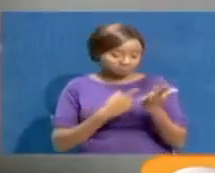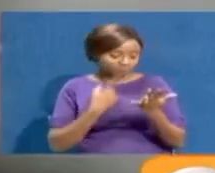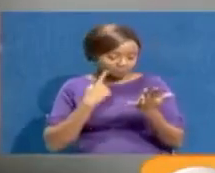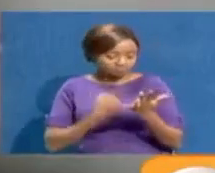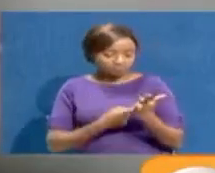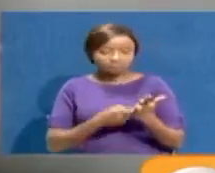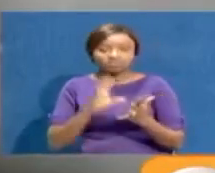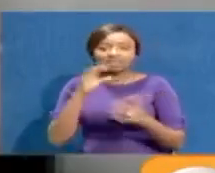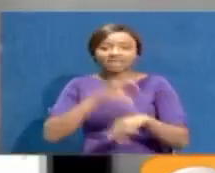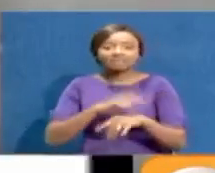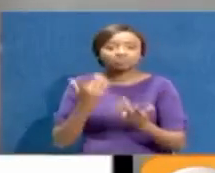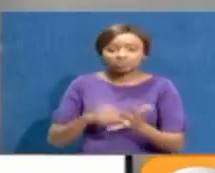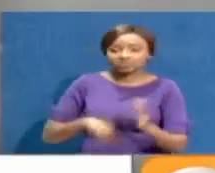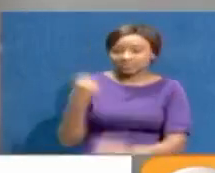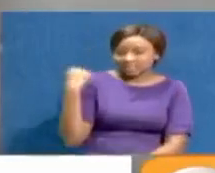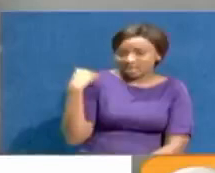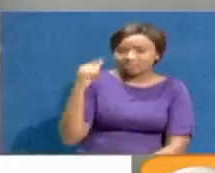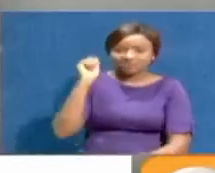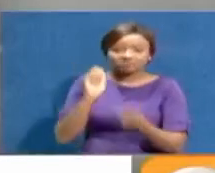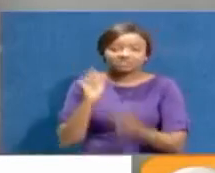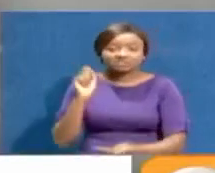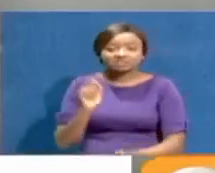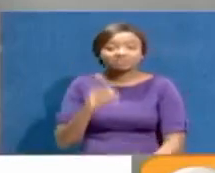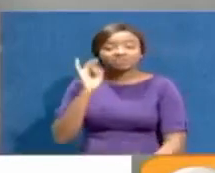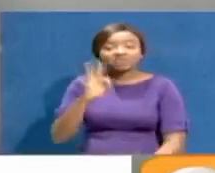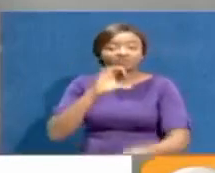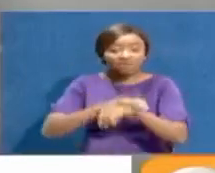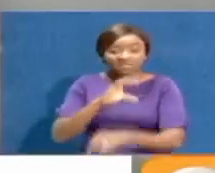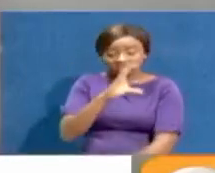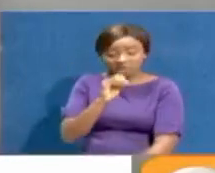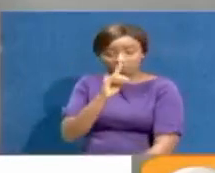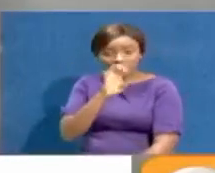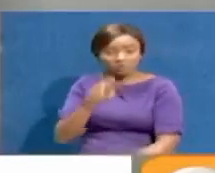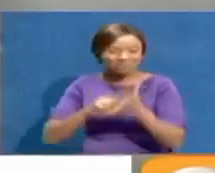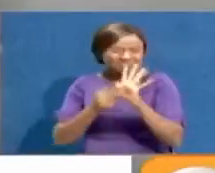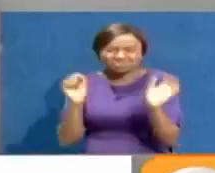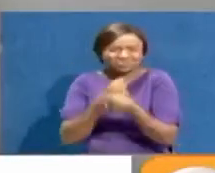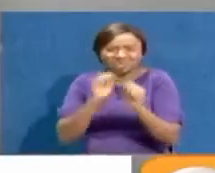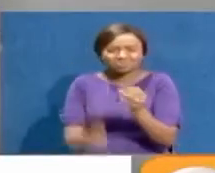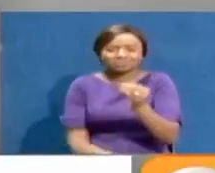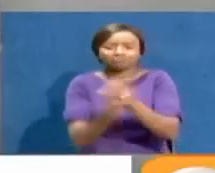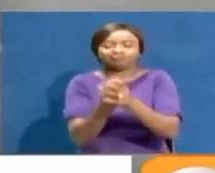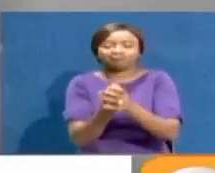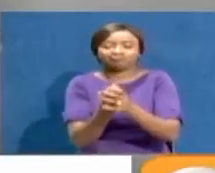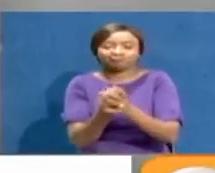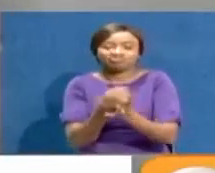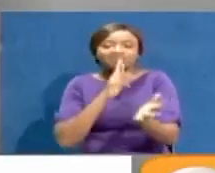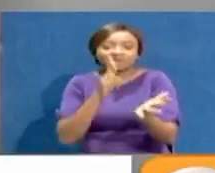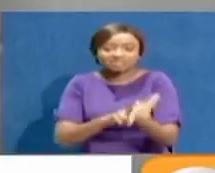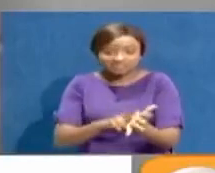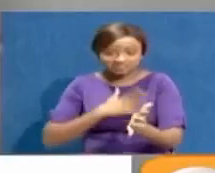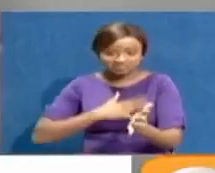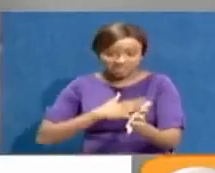your test code. That test code, if you have that SMS message, you're not able to upload your results and get